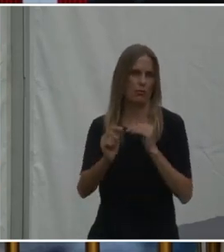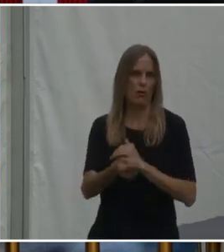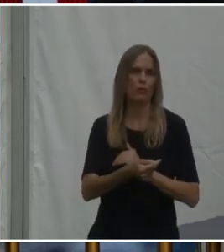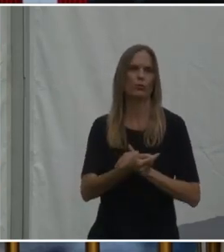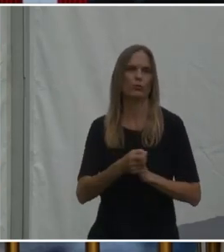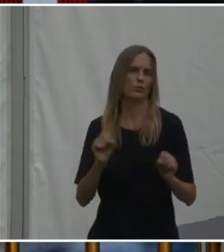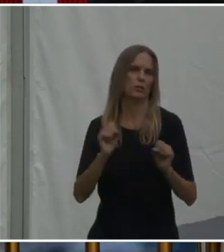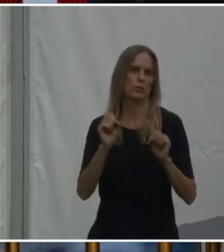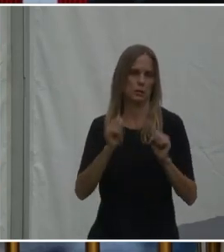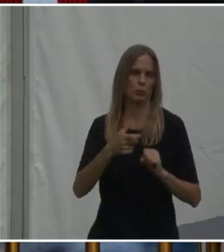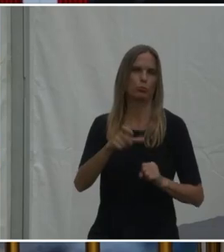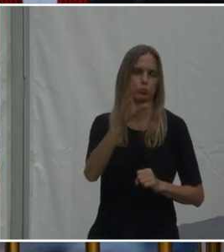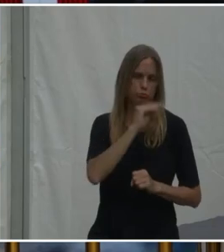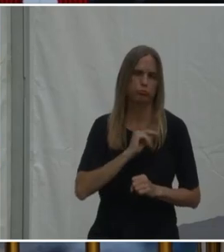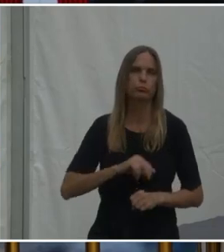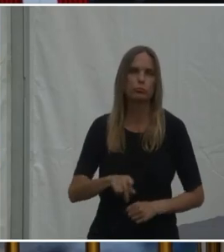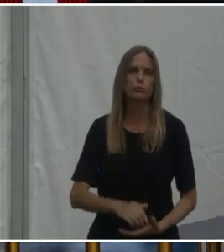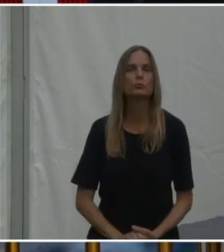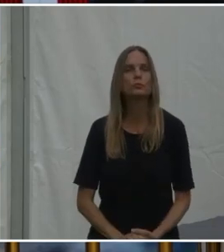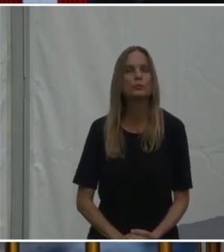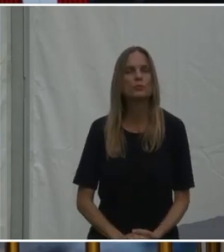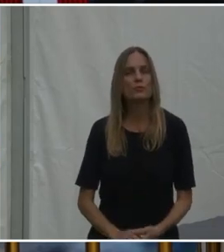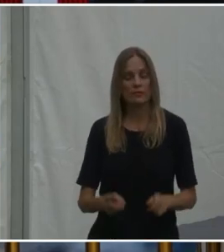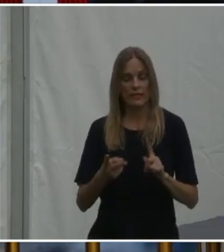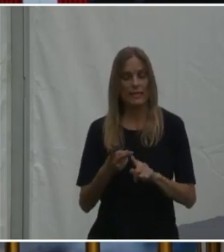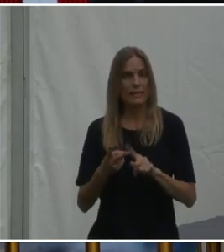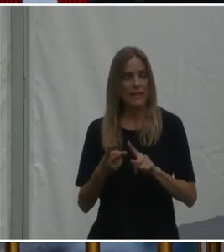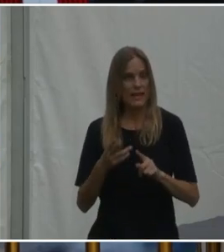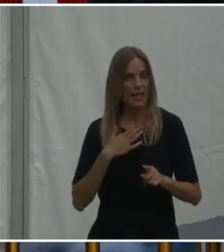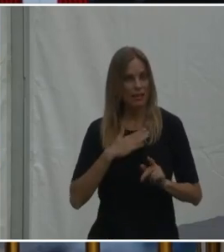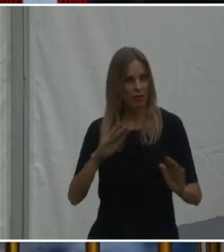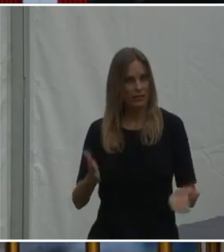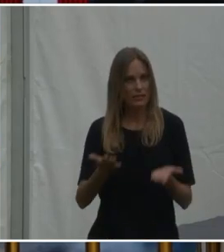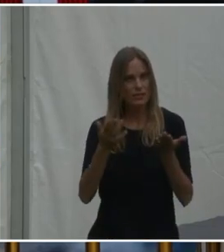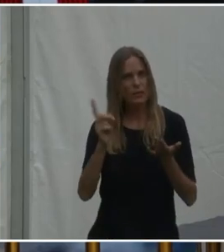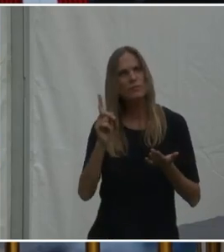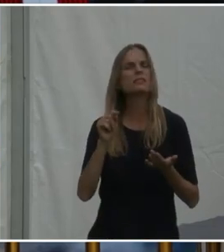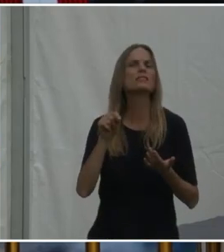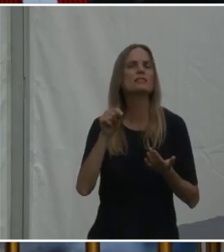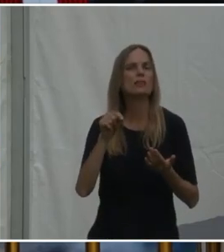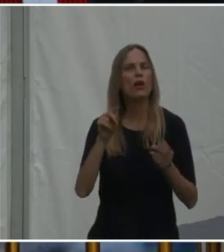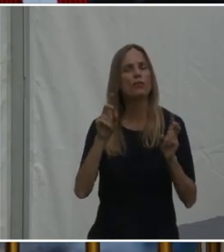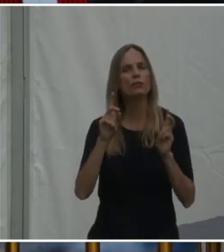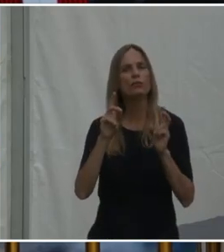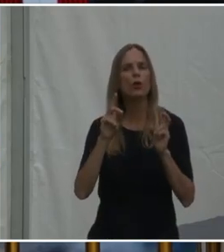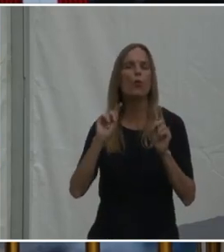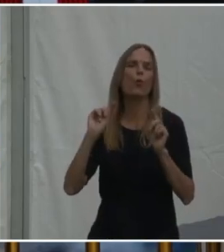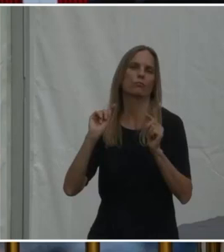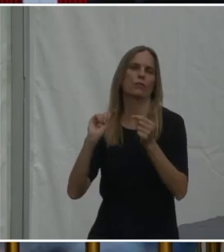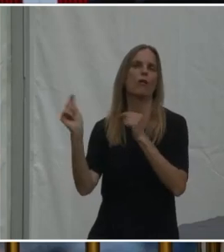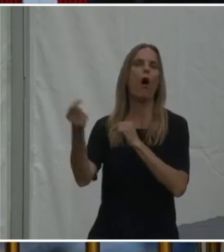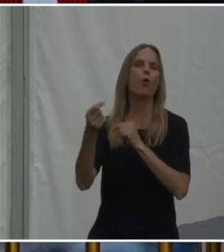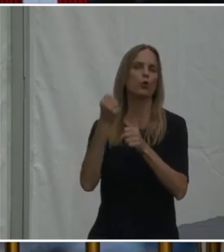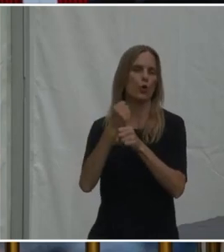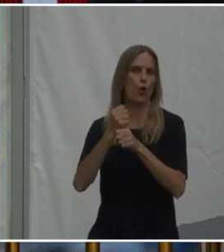very significant shift to mobility. The other thing which I would highlight obviously kind of goes to the topic of remote work and how this